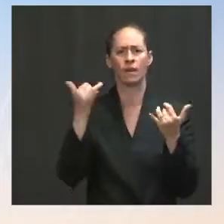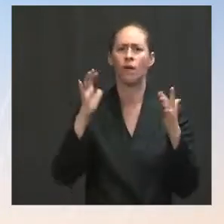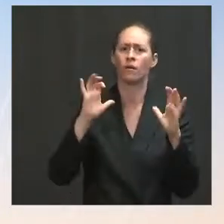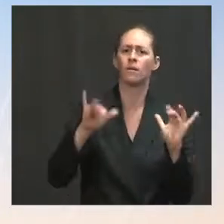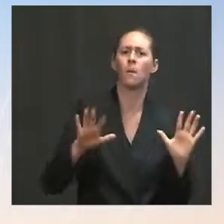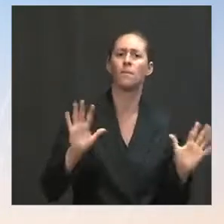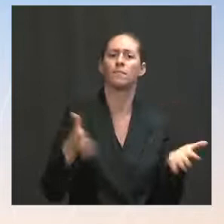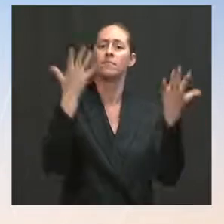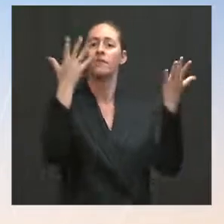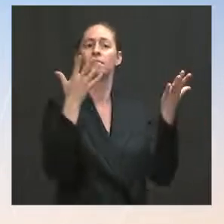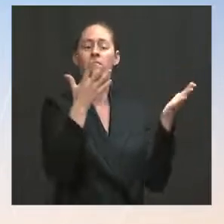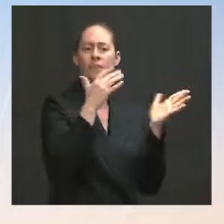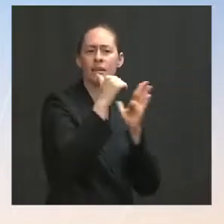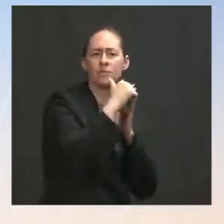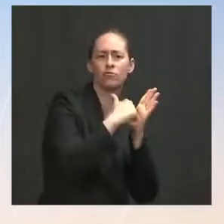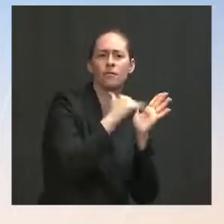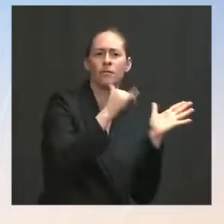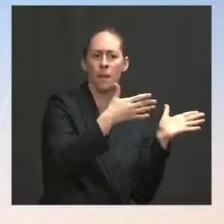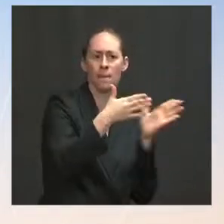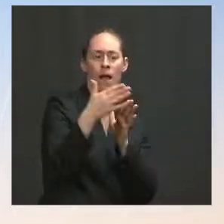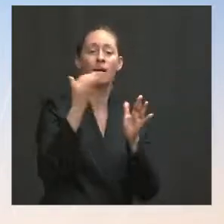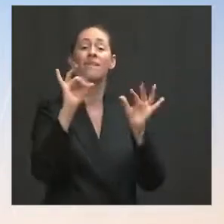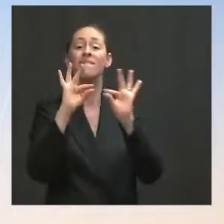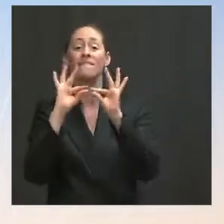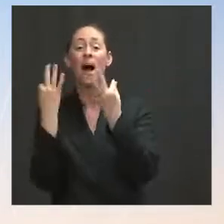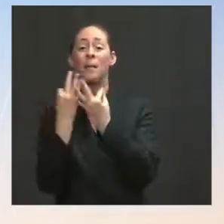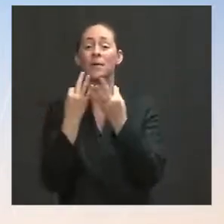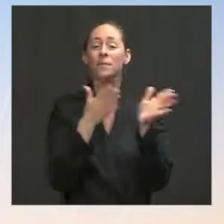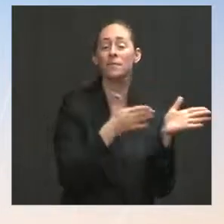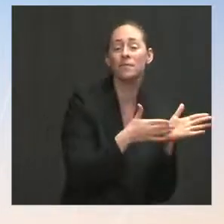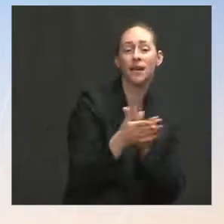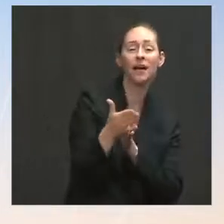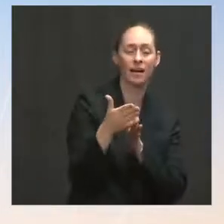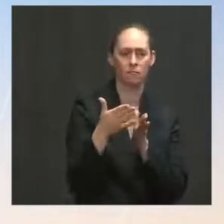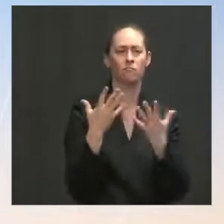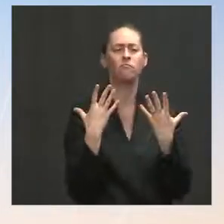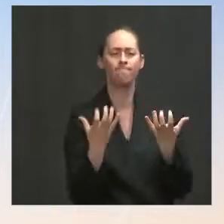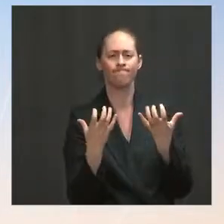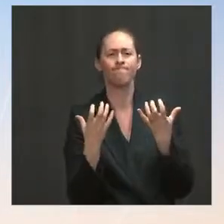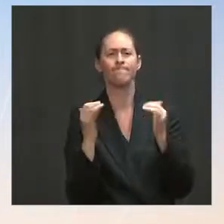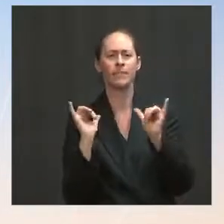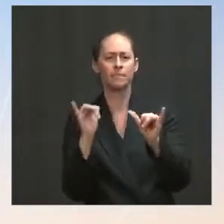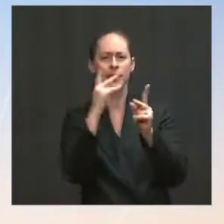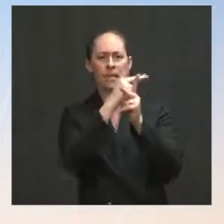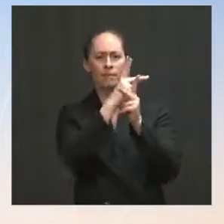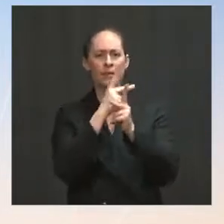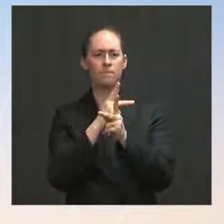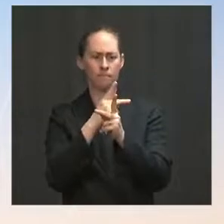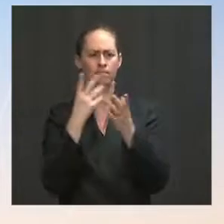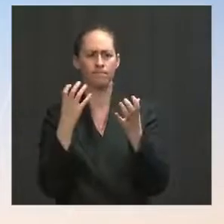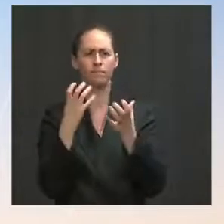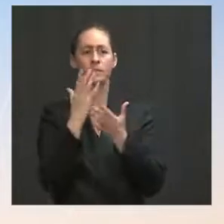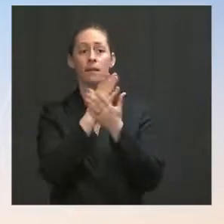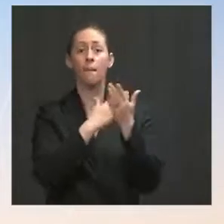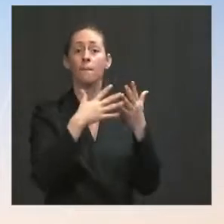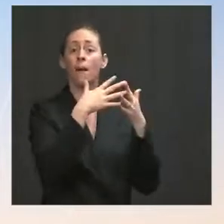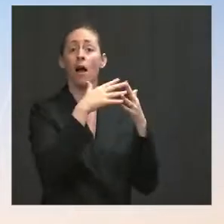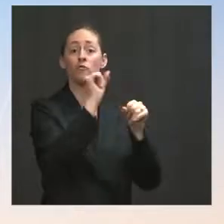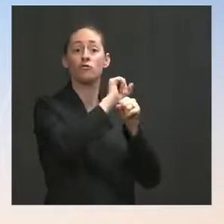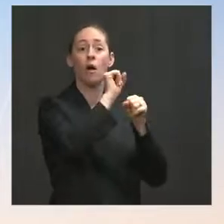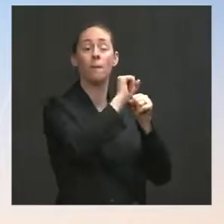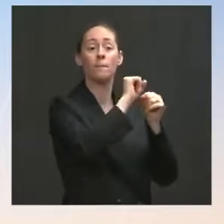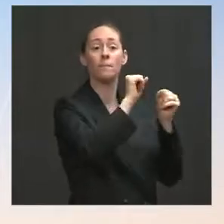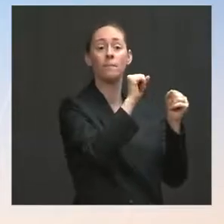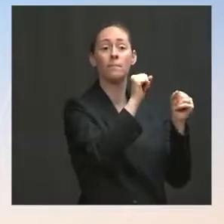Families Plan, components he's laid out in his budget, and pieces of his American Jobs Plan that were not included in the